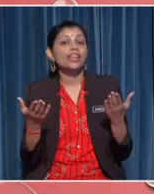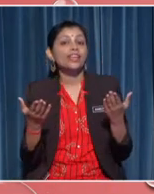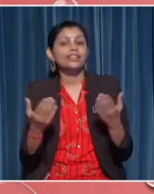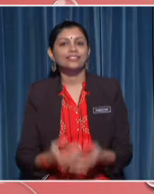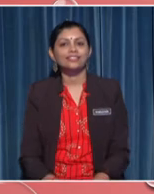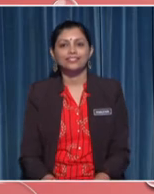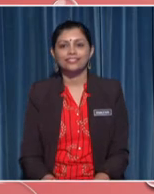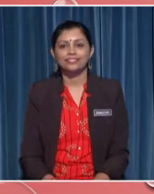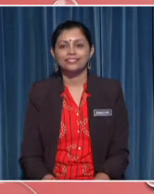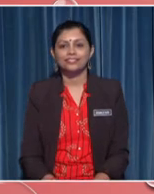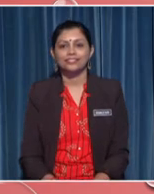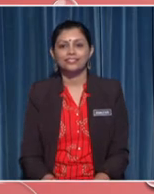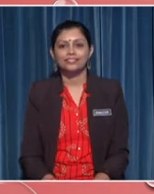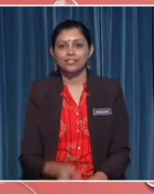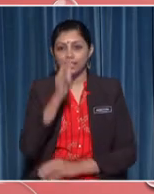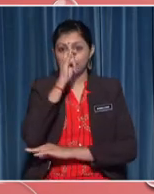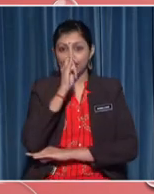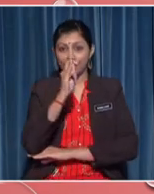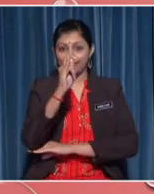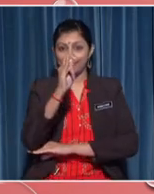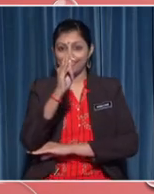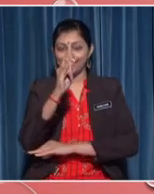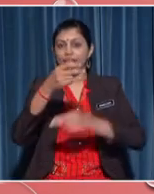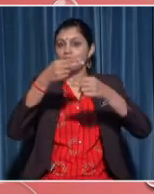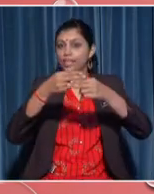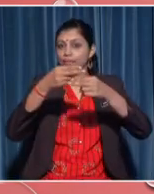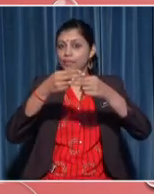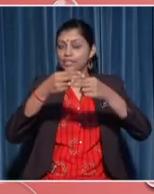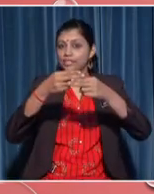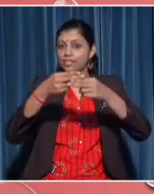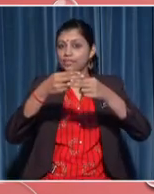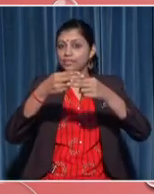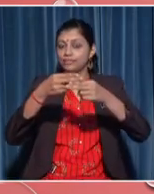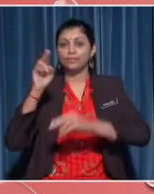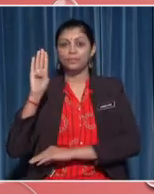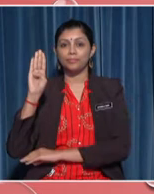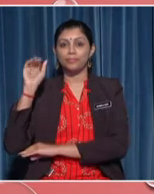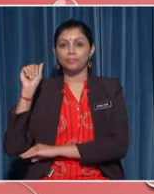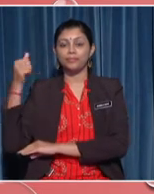Yes, it's come from Thailand and the currency is baht.